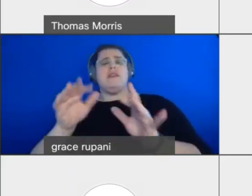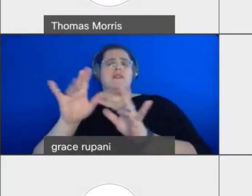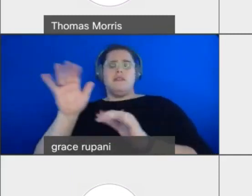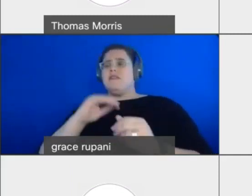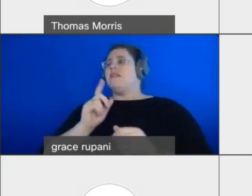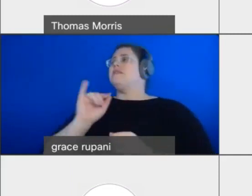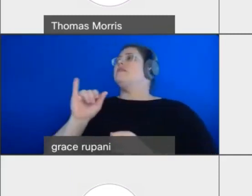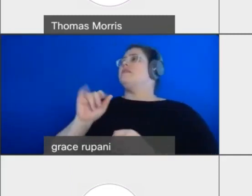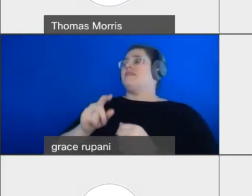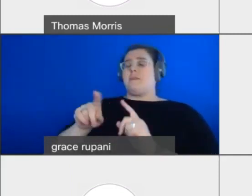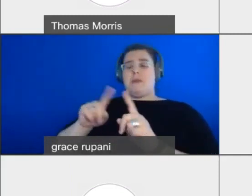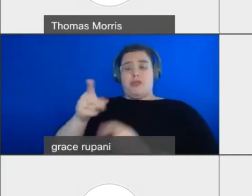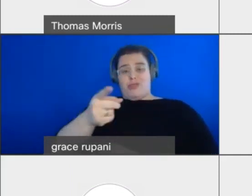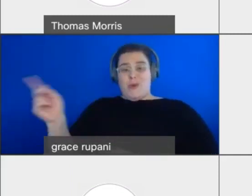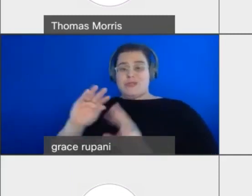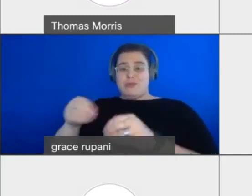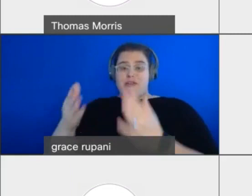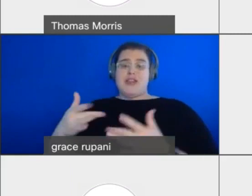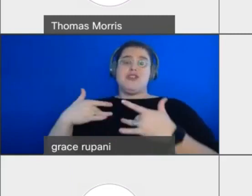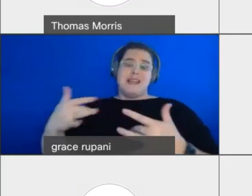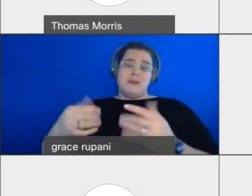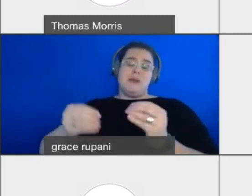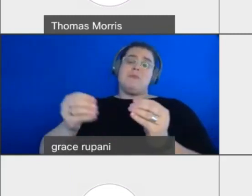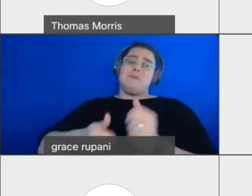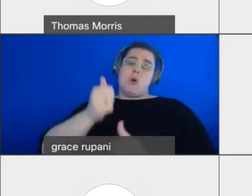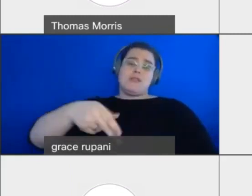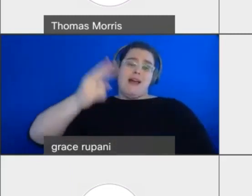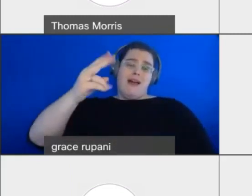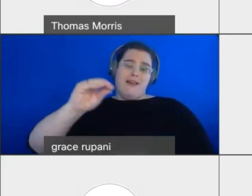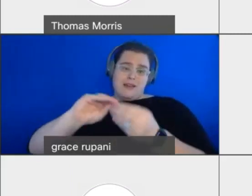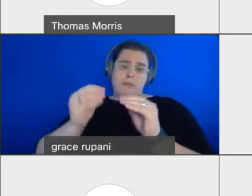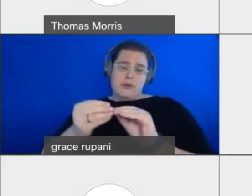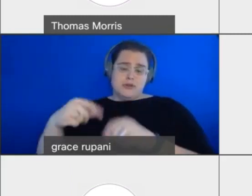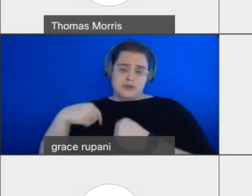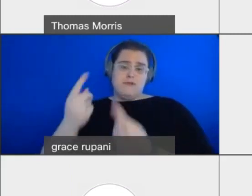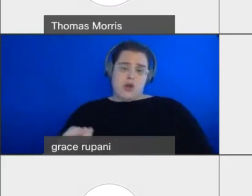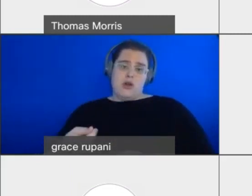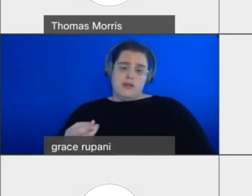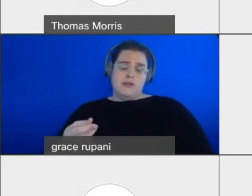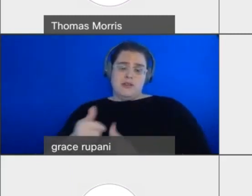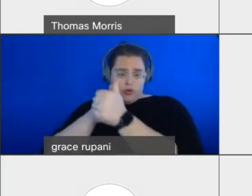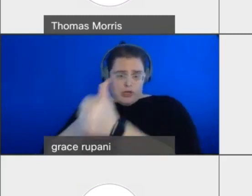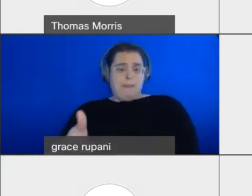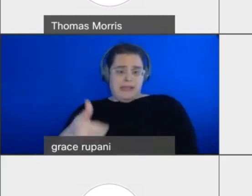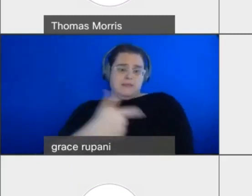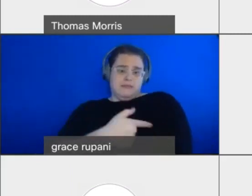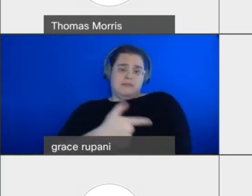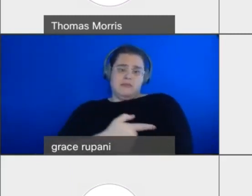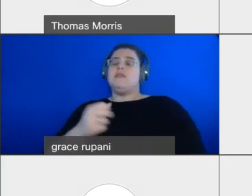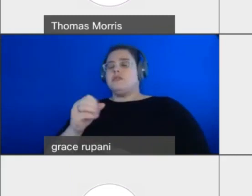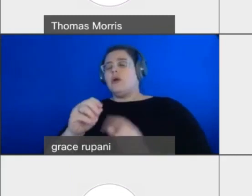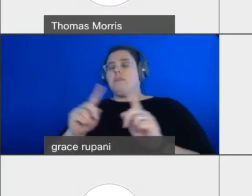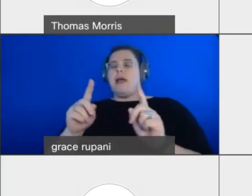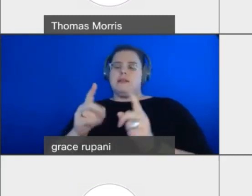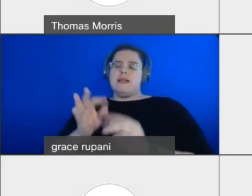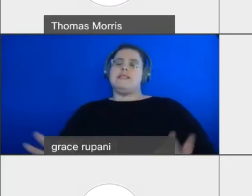might need to be tweaked in that reporting to make sure that we get complete and accurate information. We're